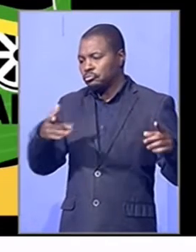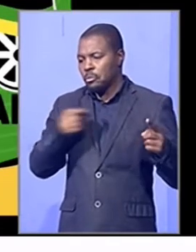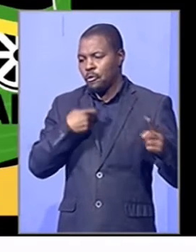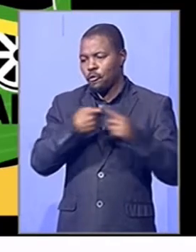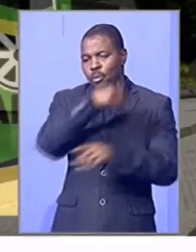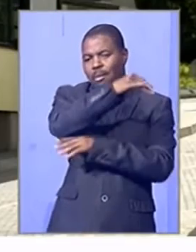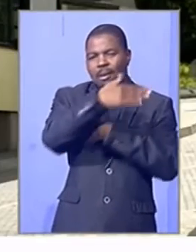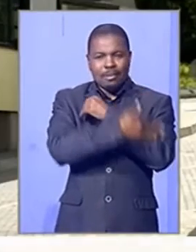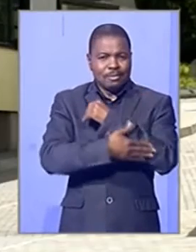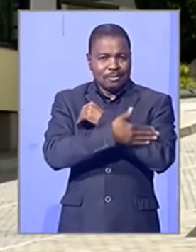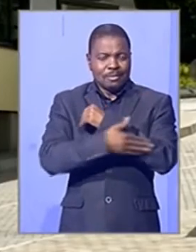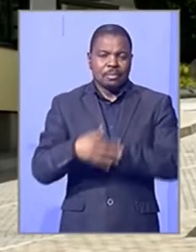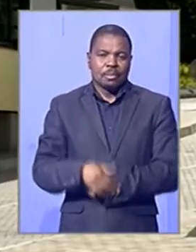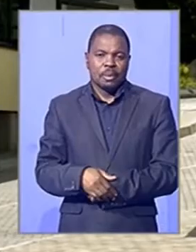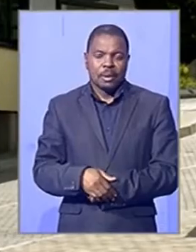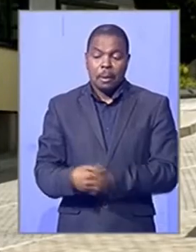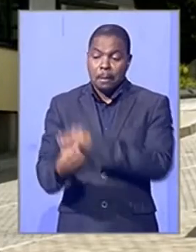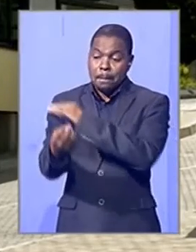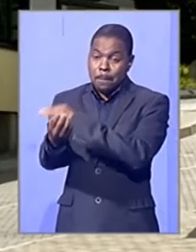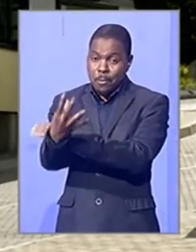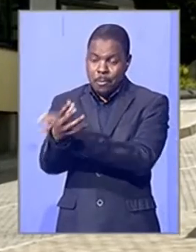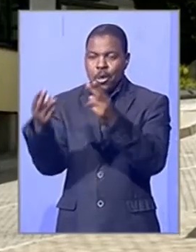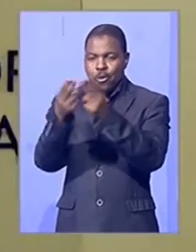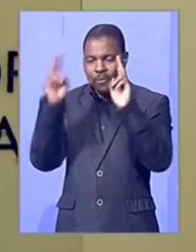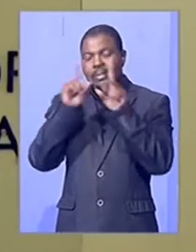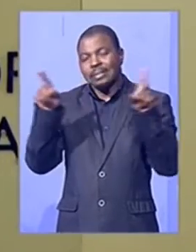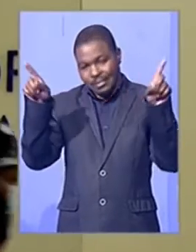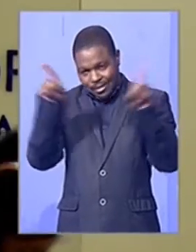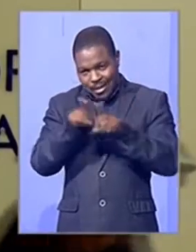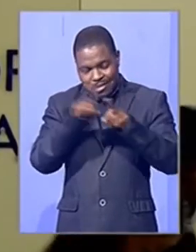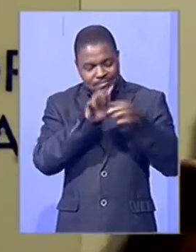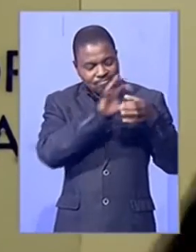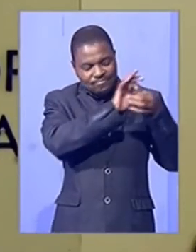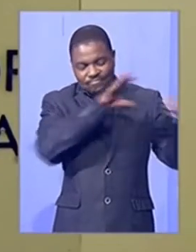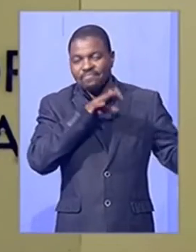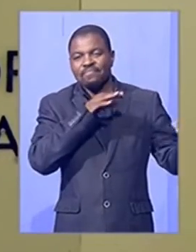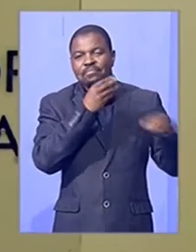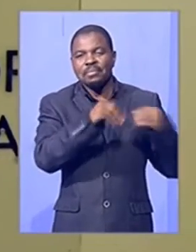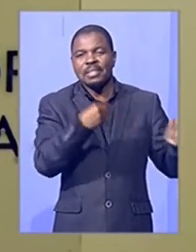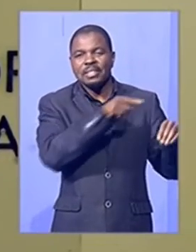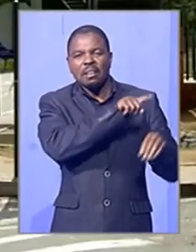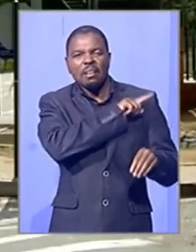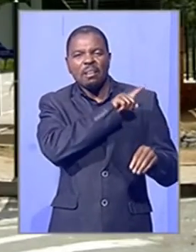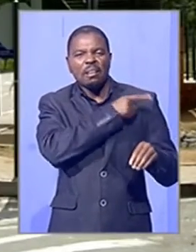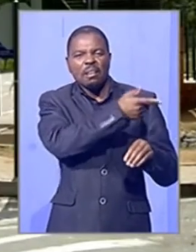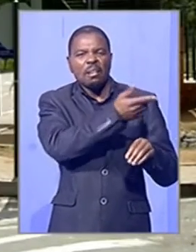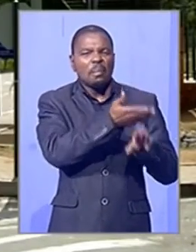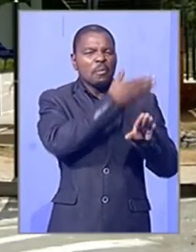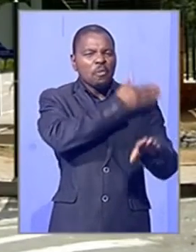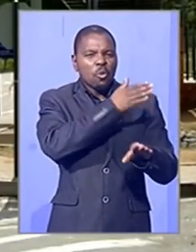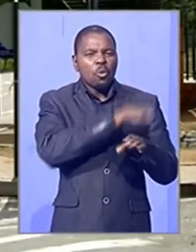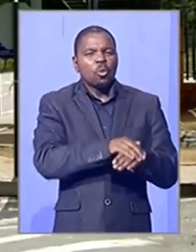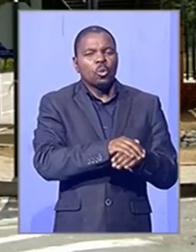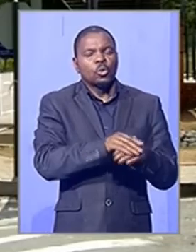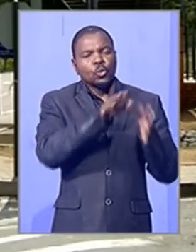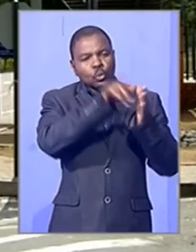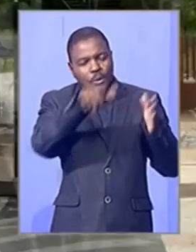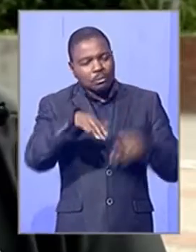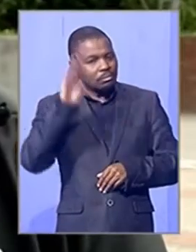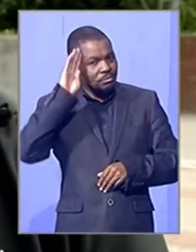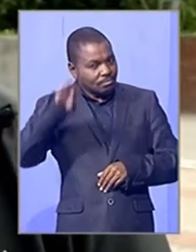non-South African. University ya Mpumalanga le yona e gautse maqhama le Lukhele eo a neng a na le kontraka ya bodulo ba baithuti